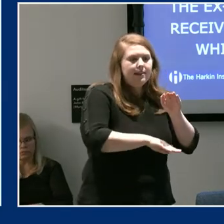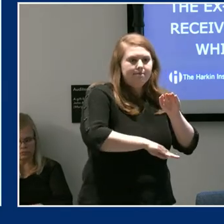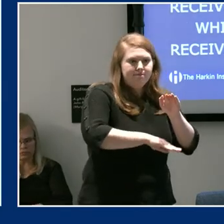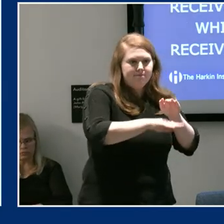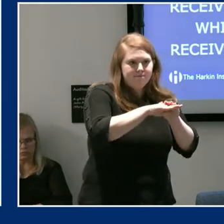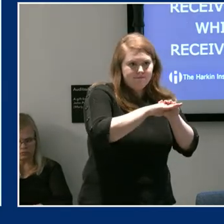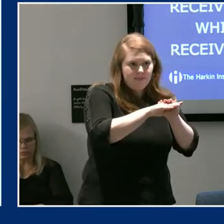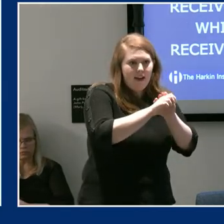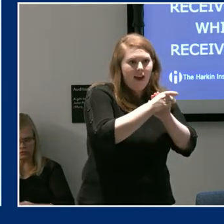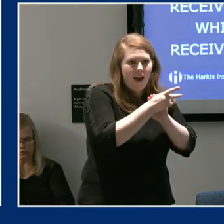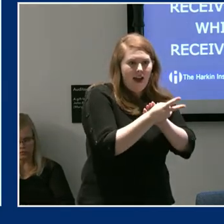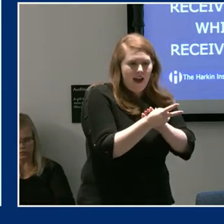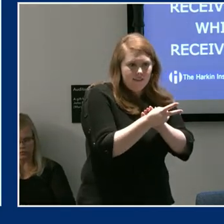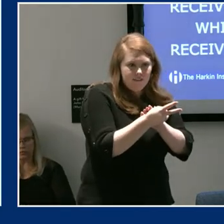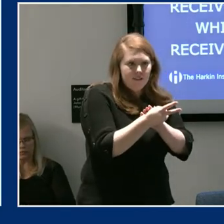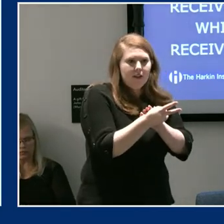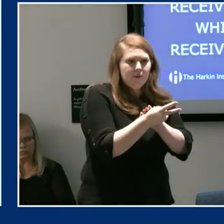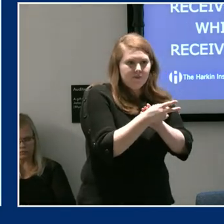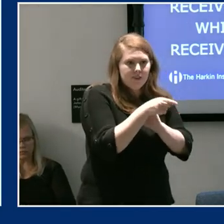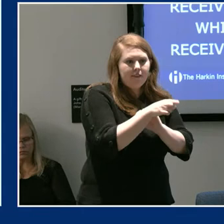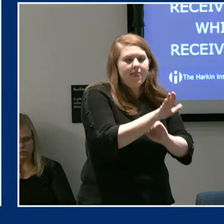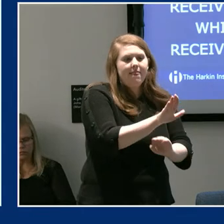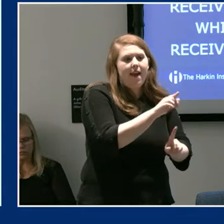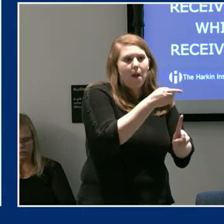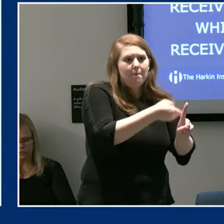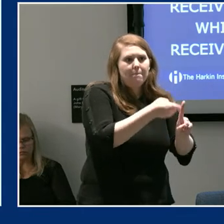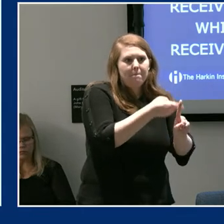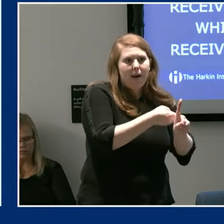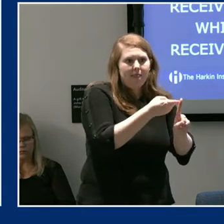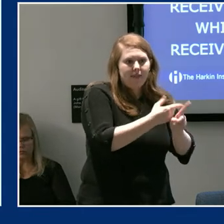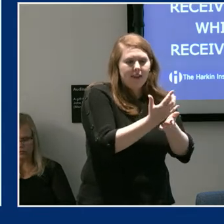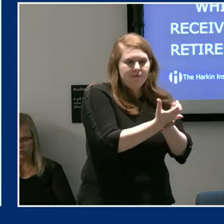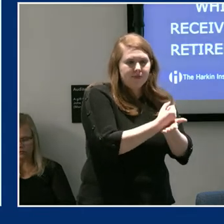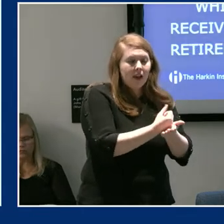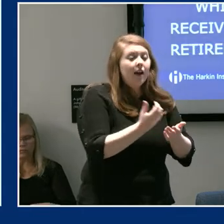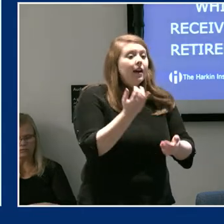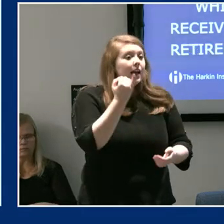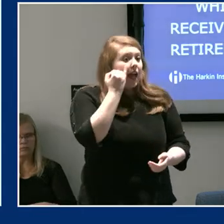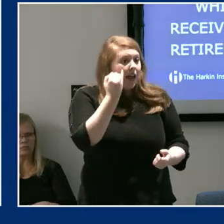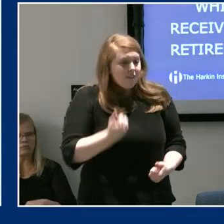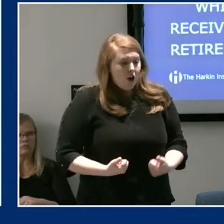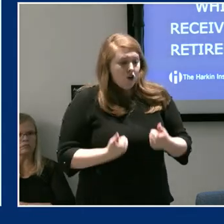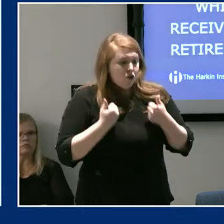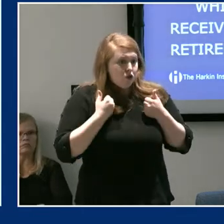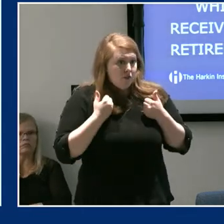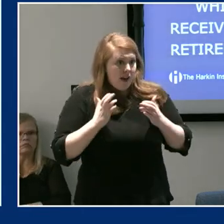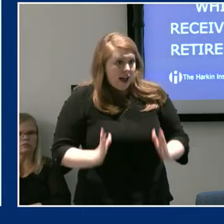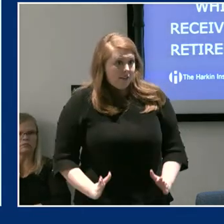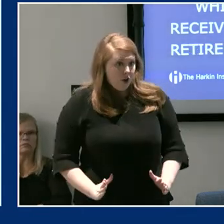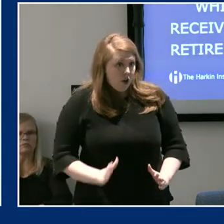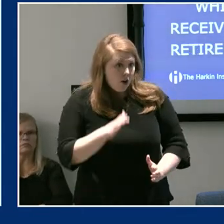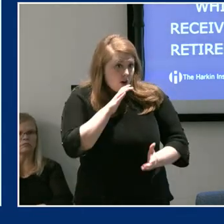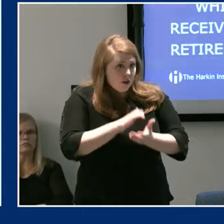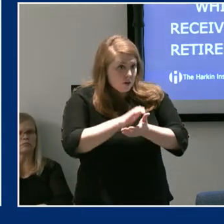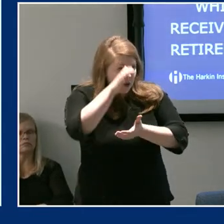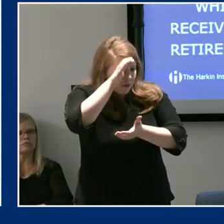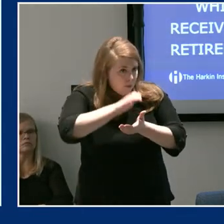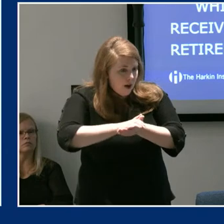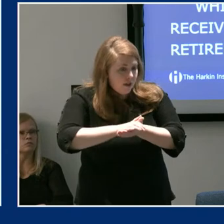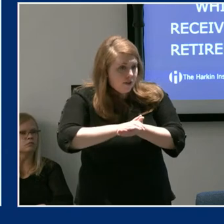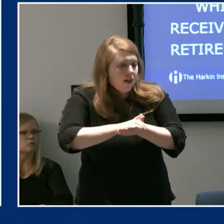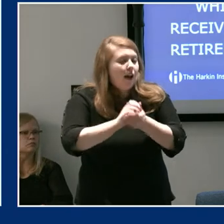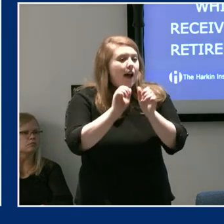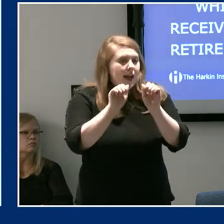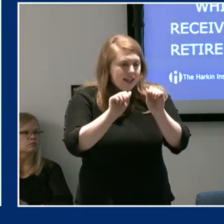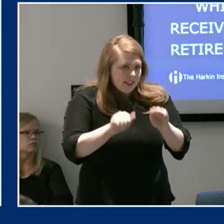retired worker's monthly benefit, the surviving spouse can receive up to